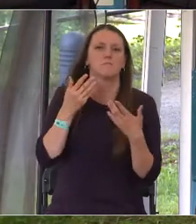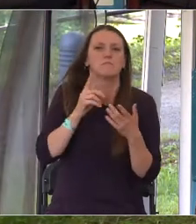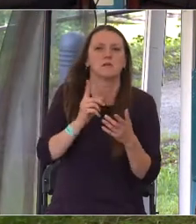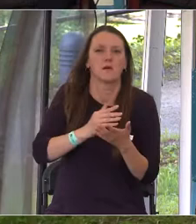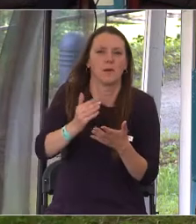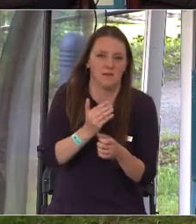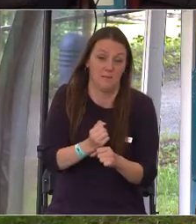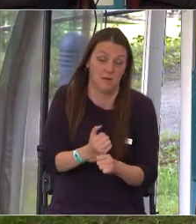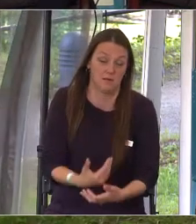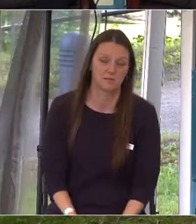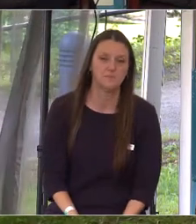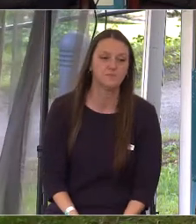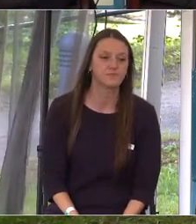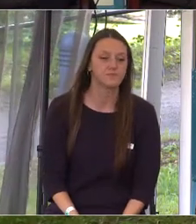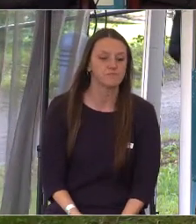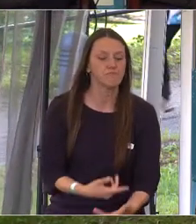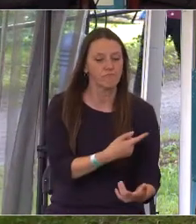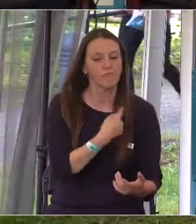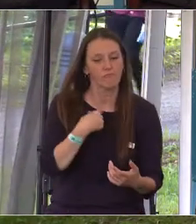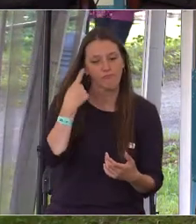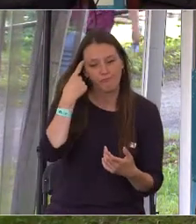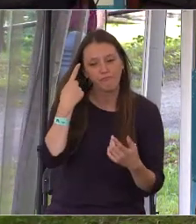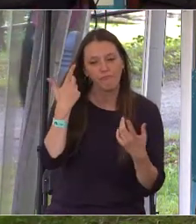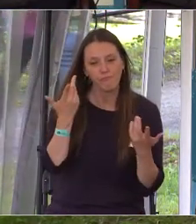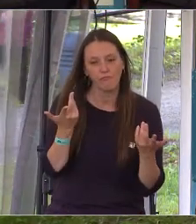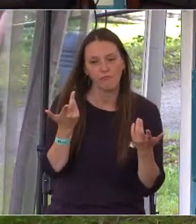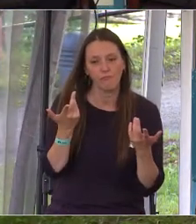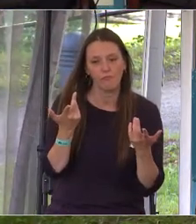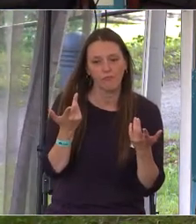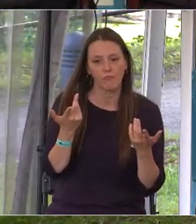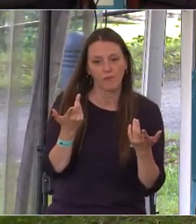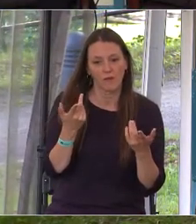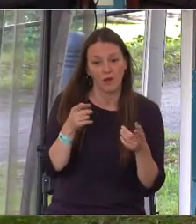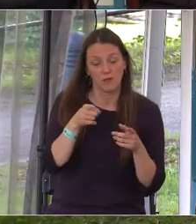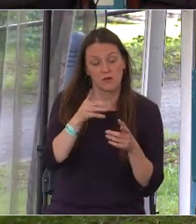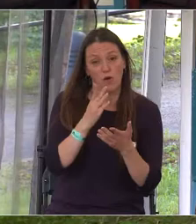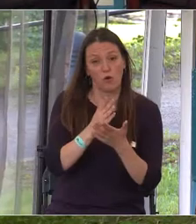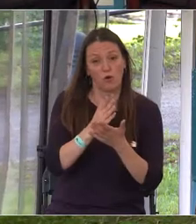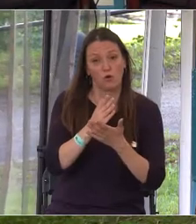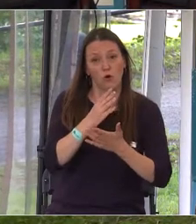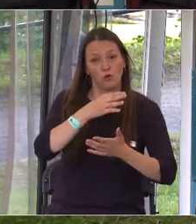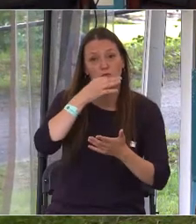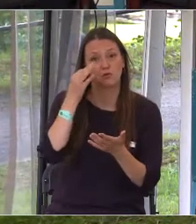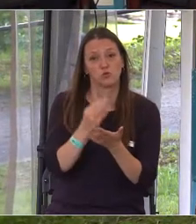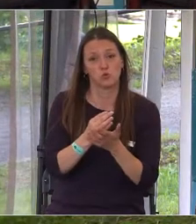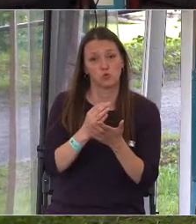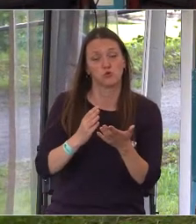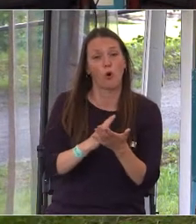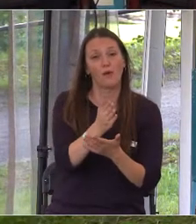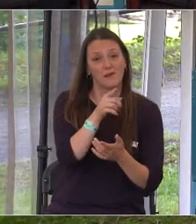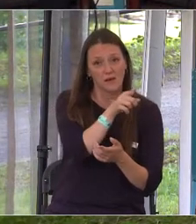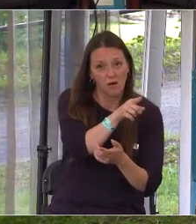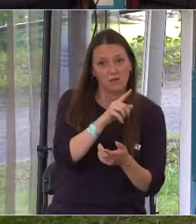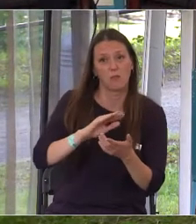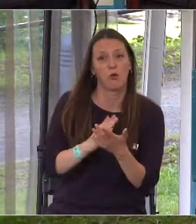who is the weak? What is the kind of level of responsibility to the consciousness of the consciousness of white? If